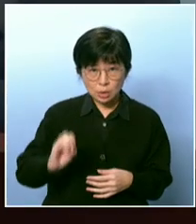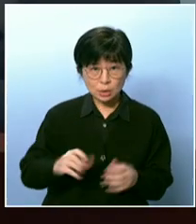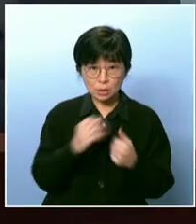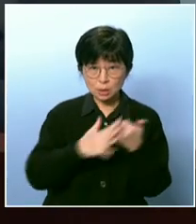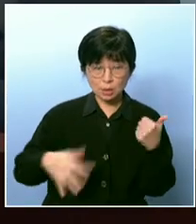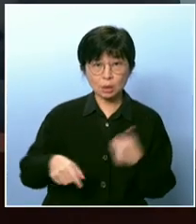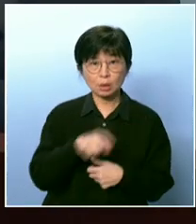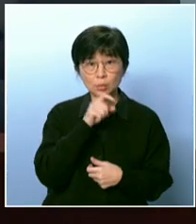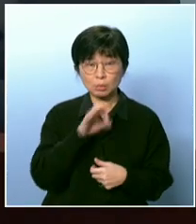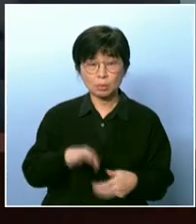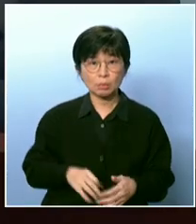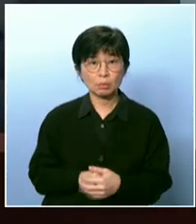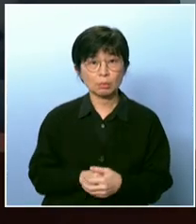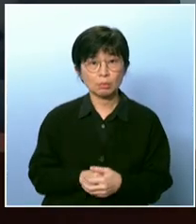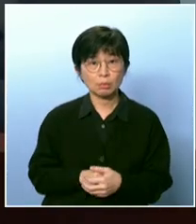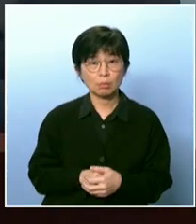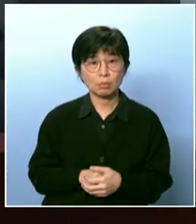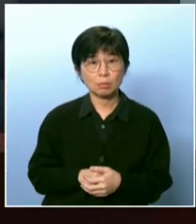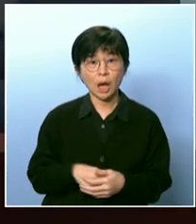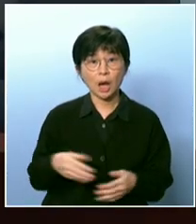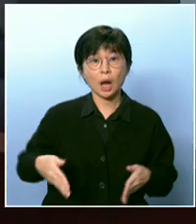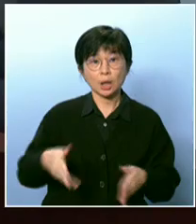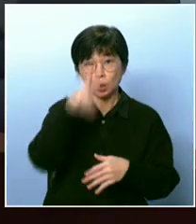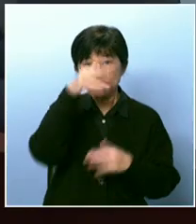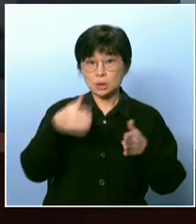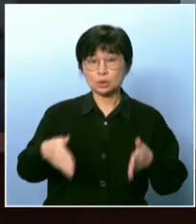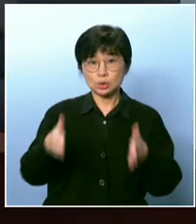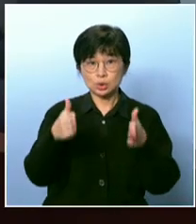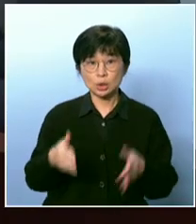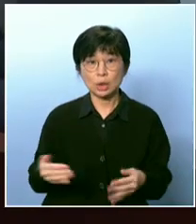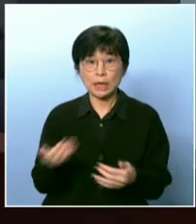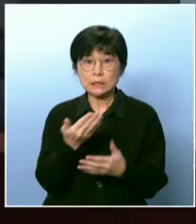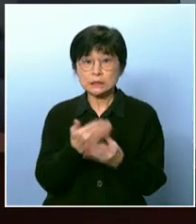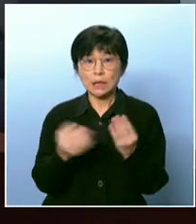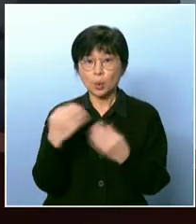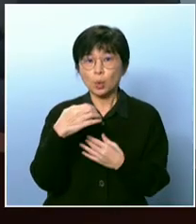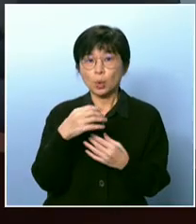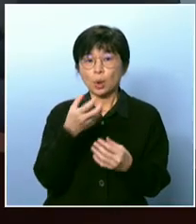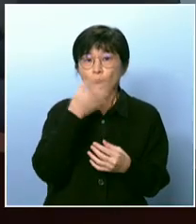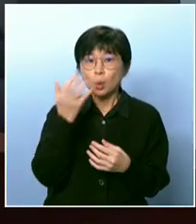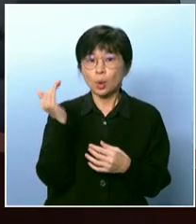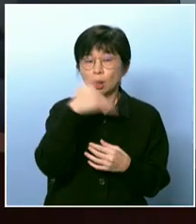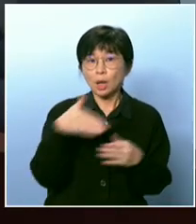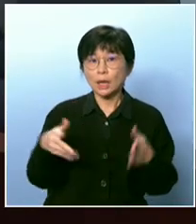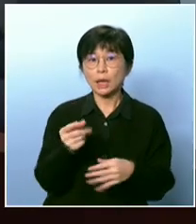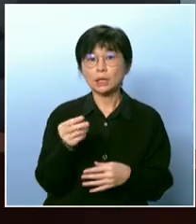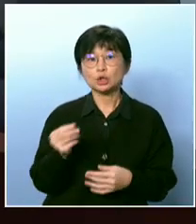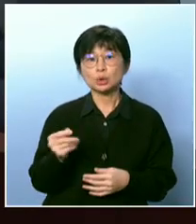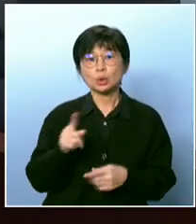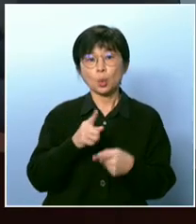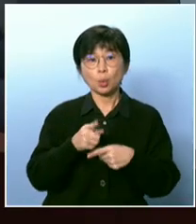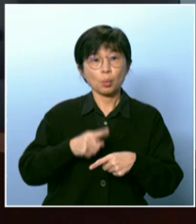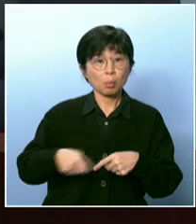to get to the facilities, or they may have to use wheelchairs. So I want to